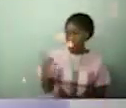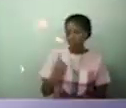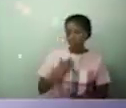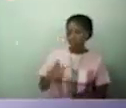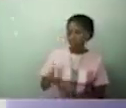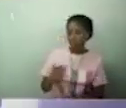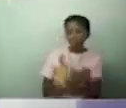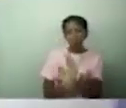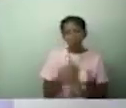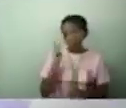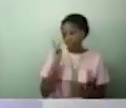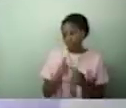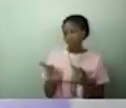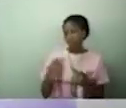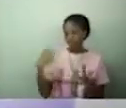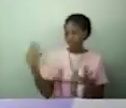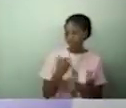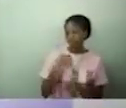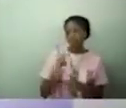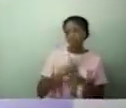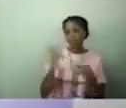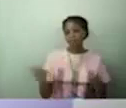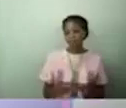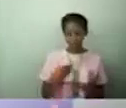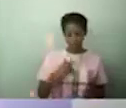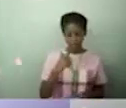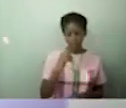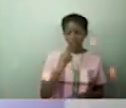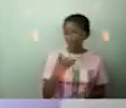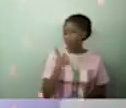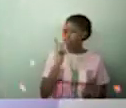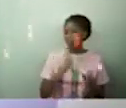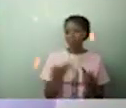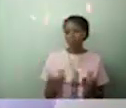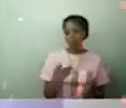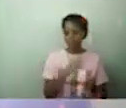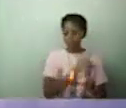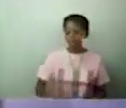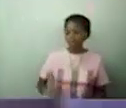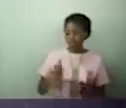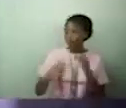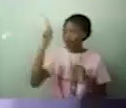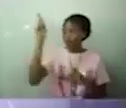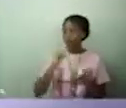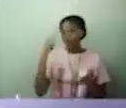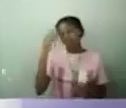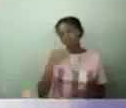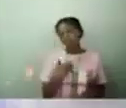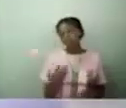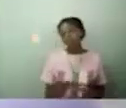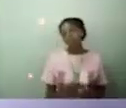side. Oh God, I take my place in my generation and in all that you are doing. Do you know how it